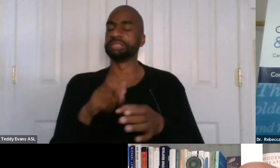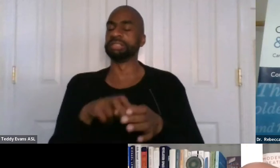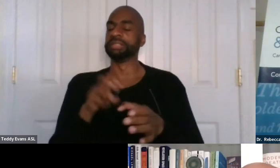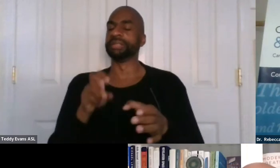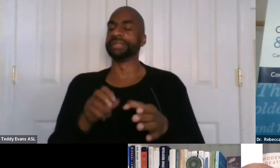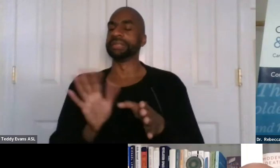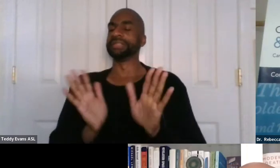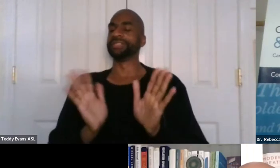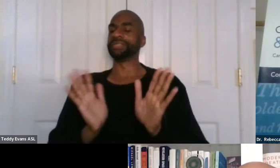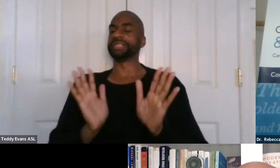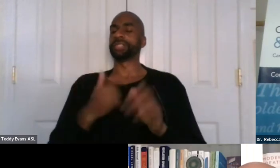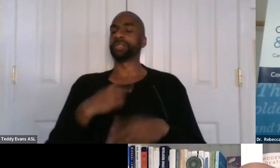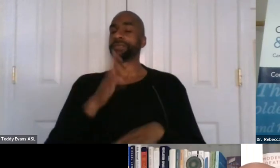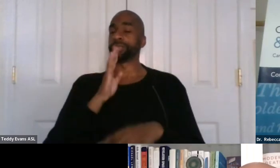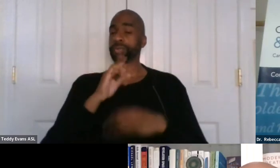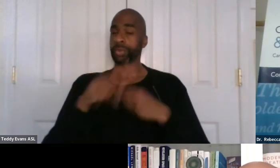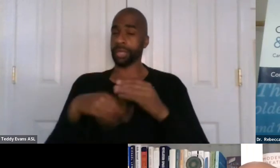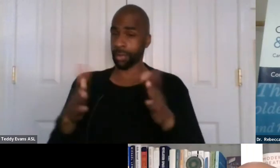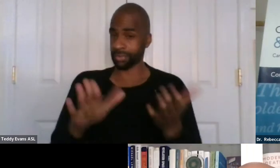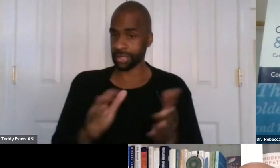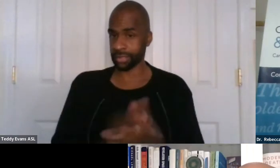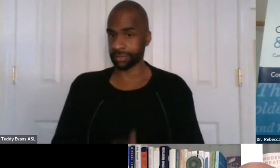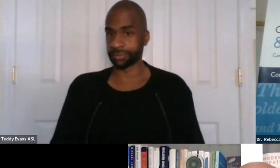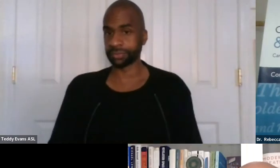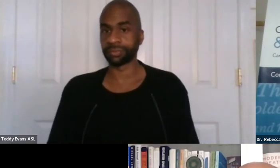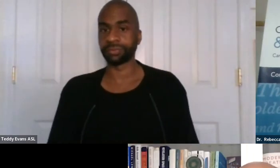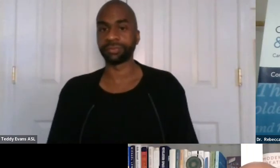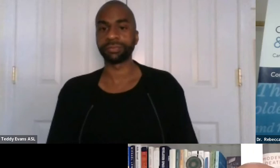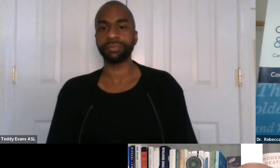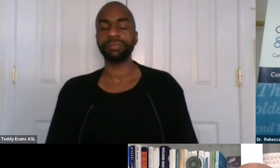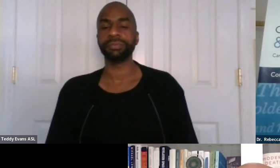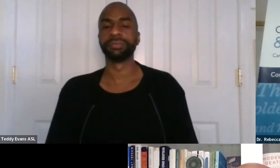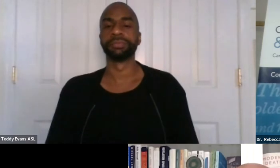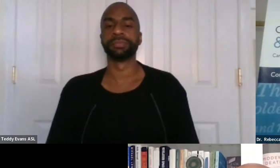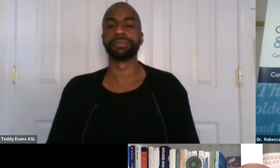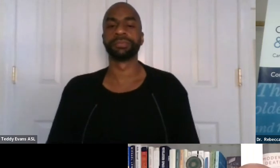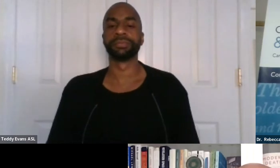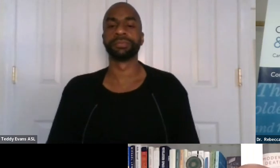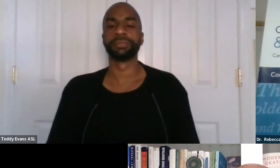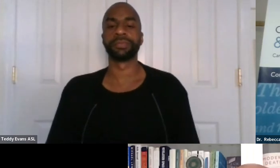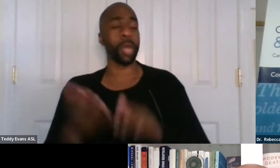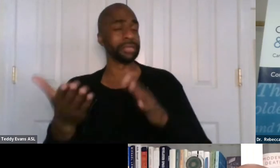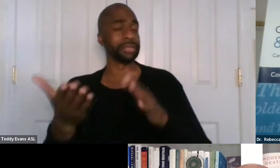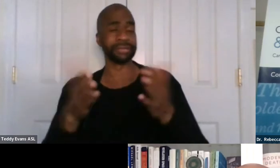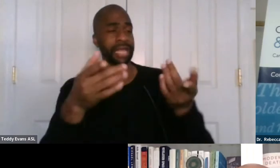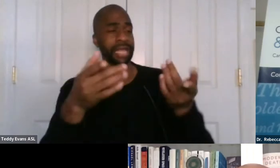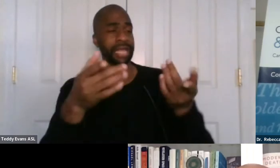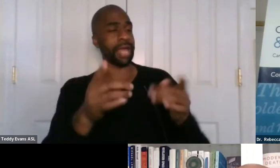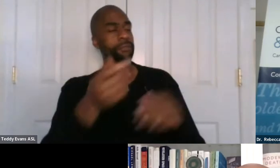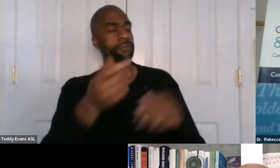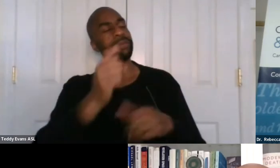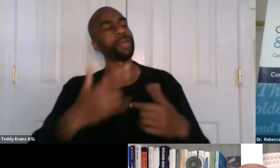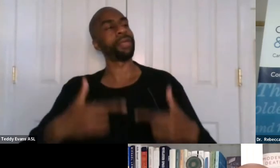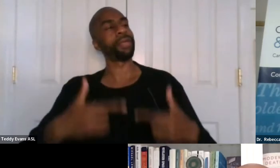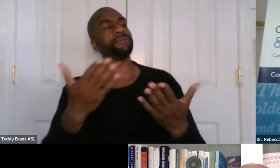of death is because death has been so medicalized that, you know, death is going to be for any living organism, especially for a human being, for us, it's